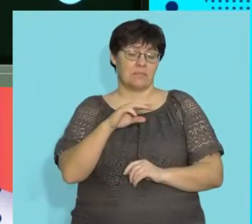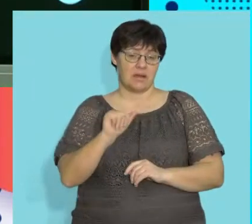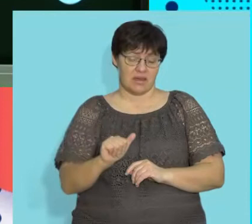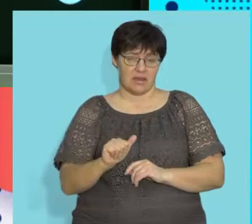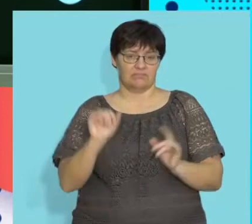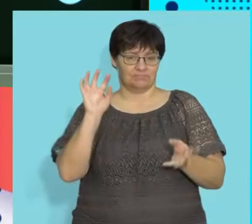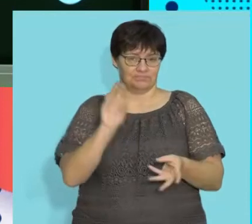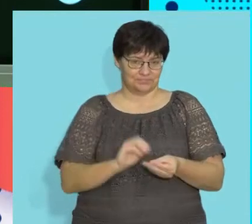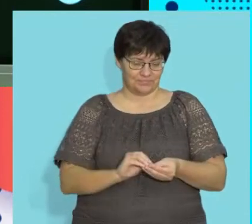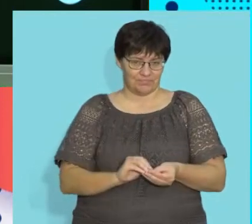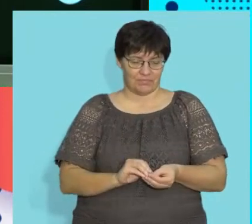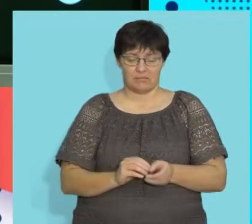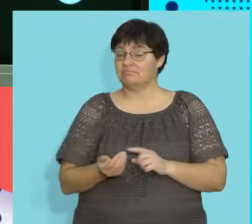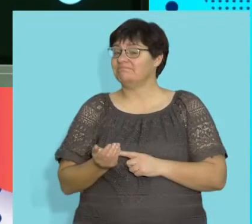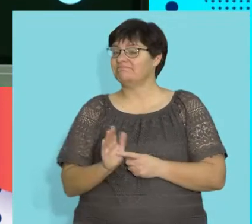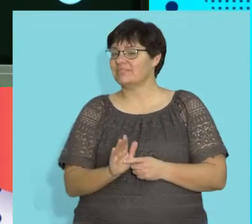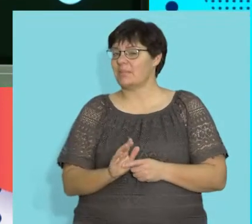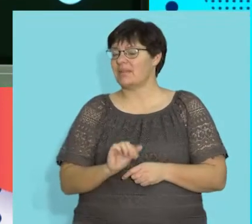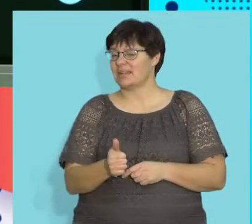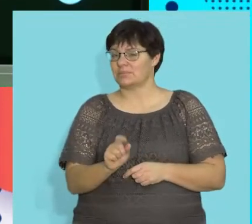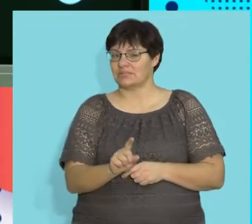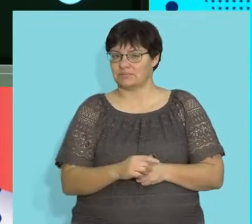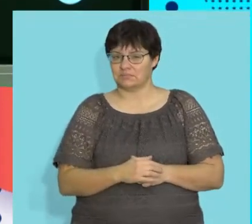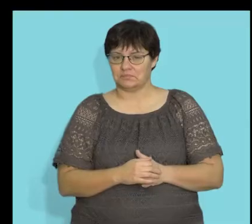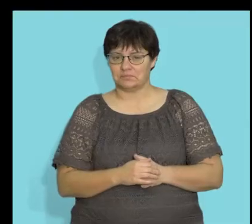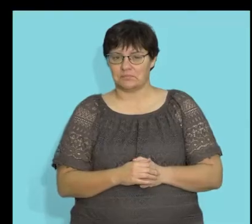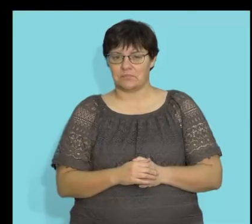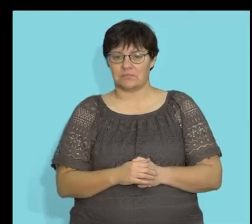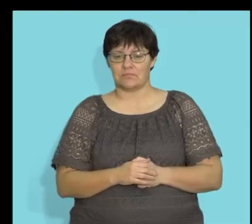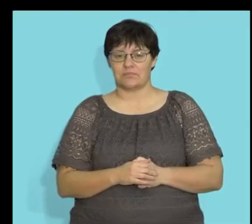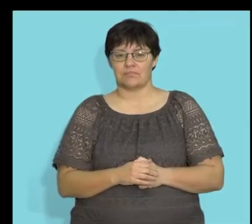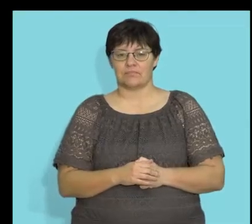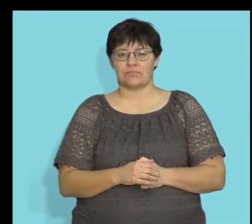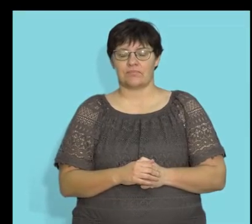sigma sums. Let's look at the next example together.